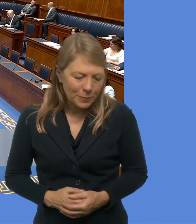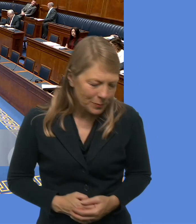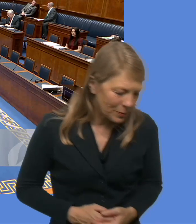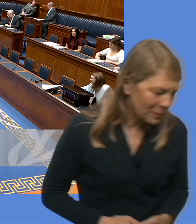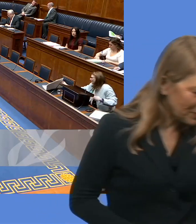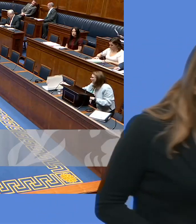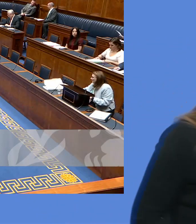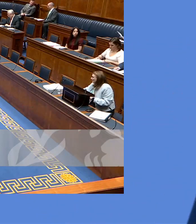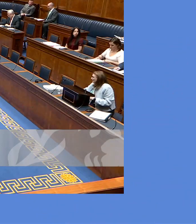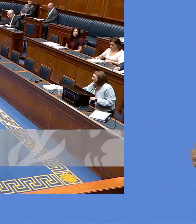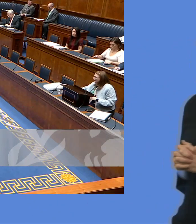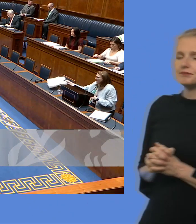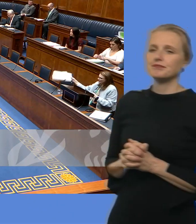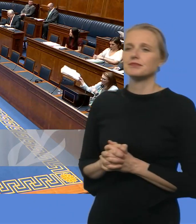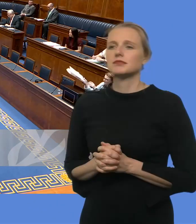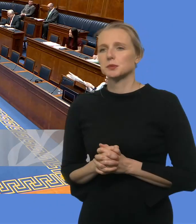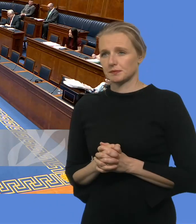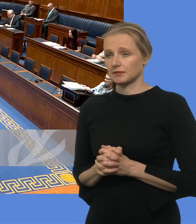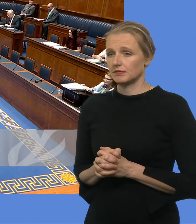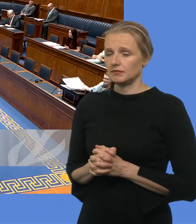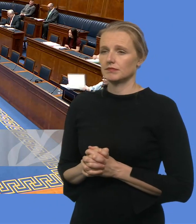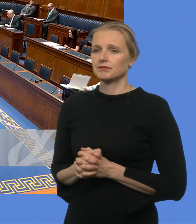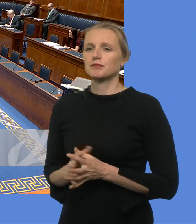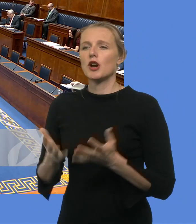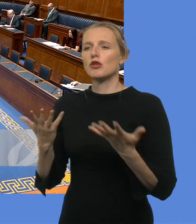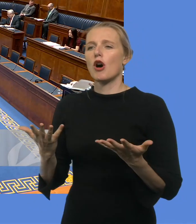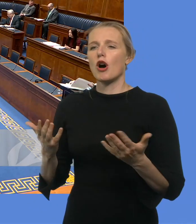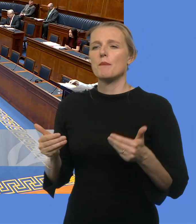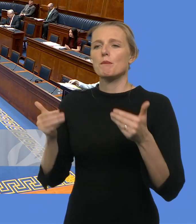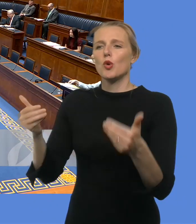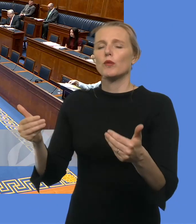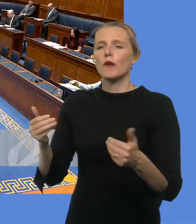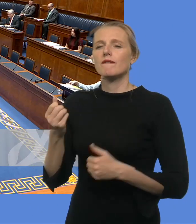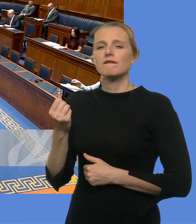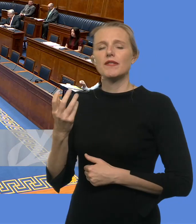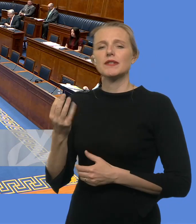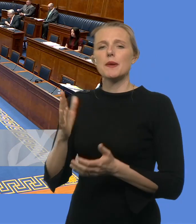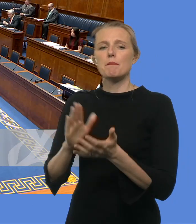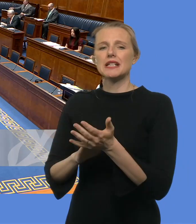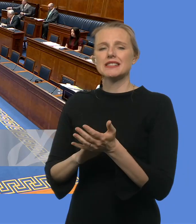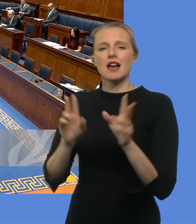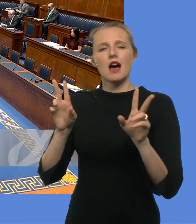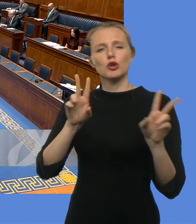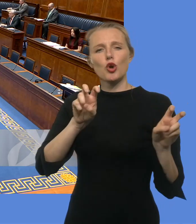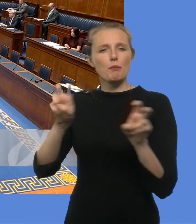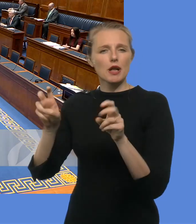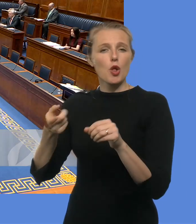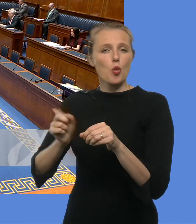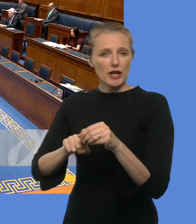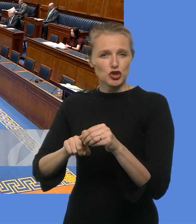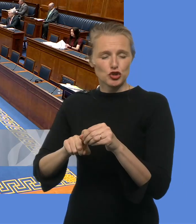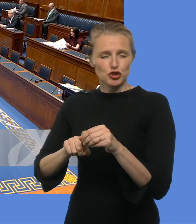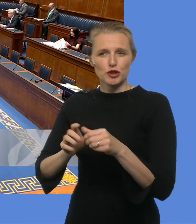We'll now move on to 15 minutes of topical questions, and I call Matthew O'Toole. Madam Principal Deputy